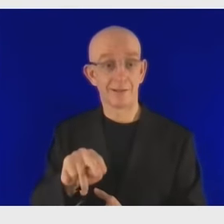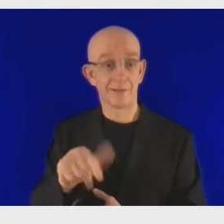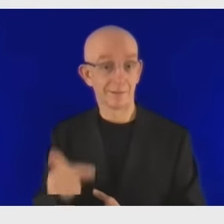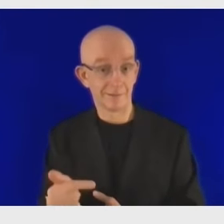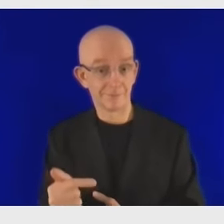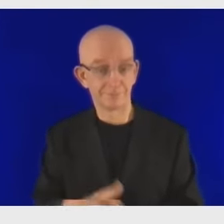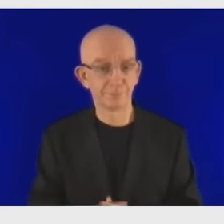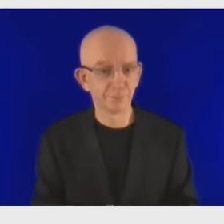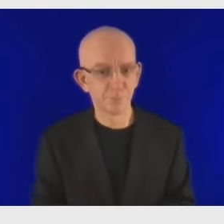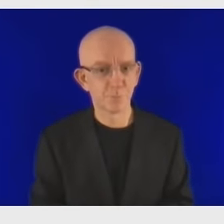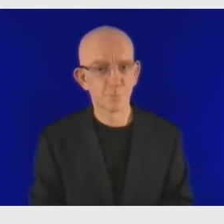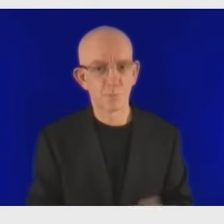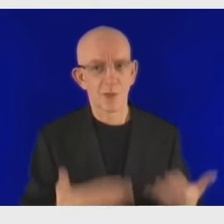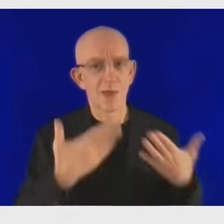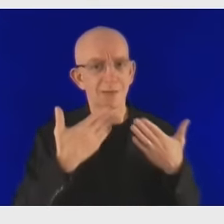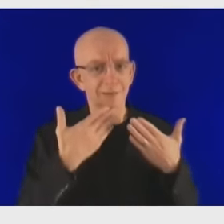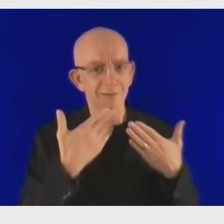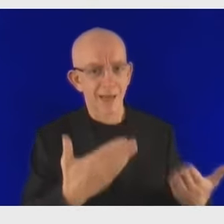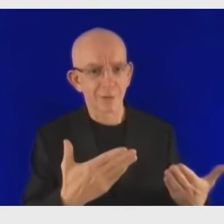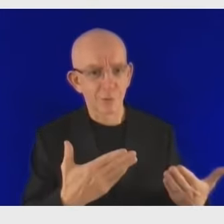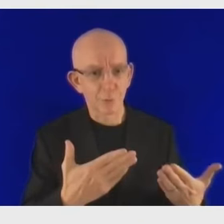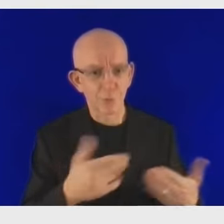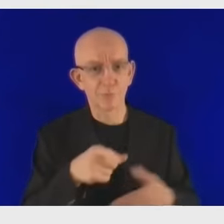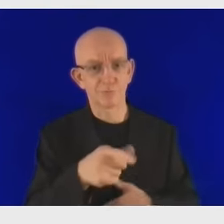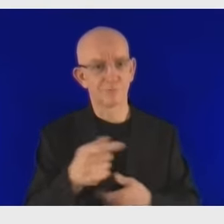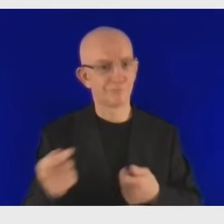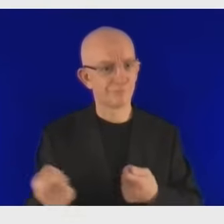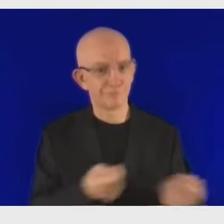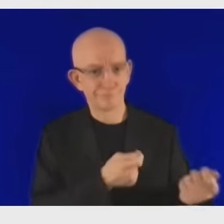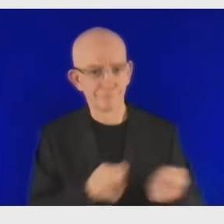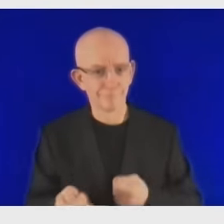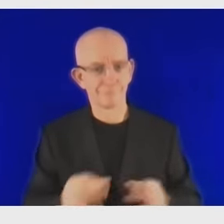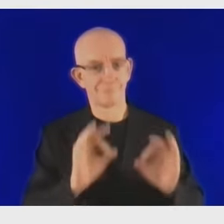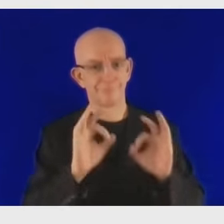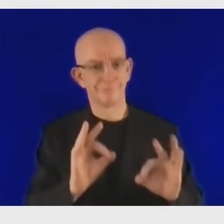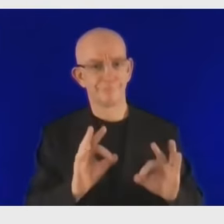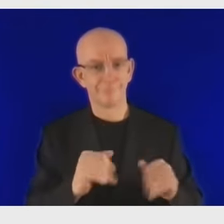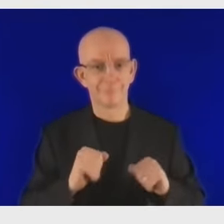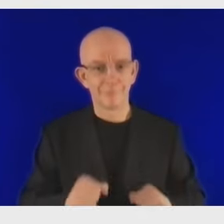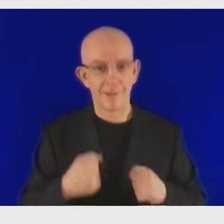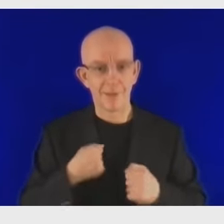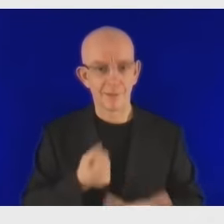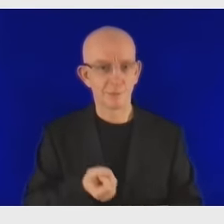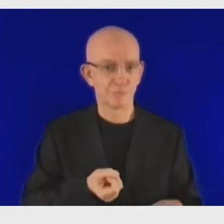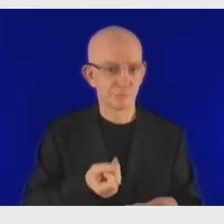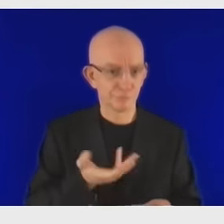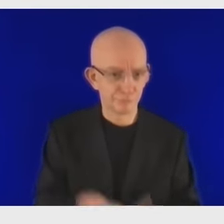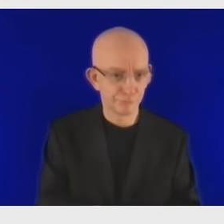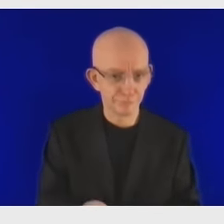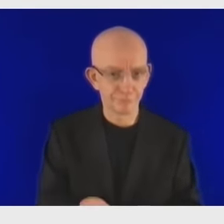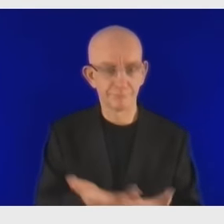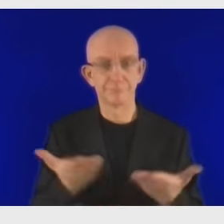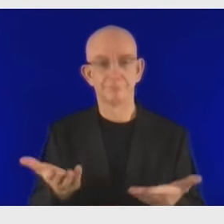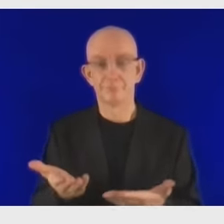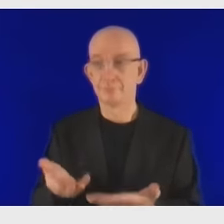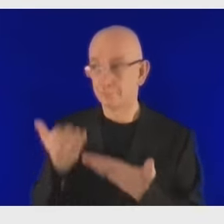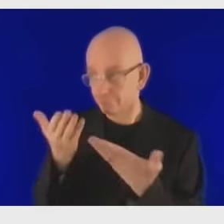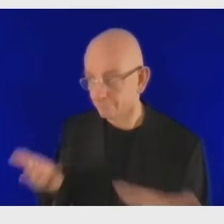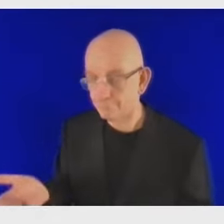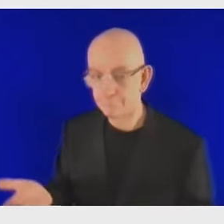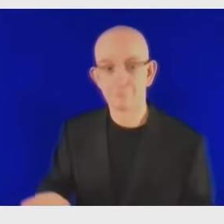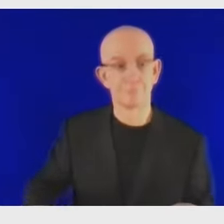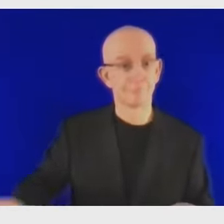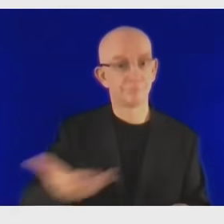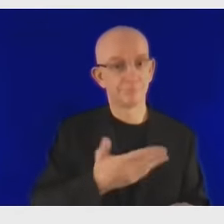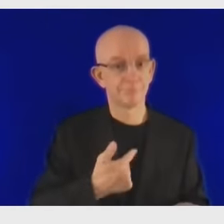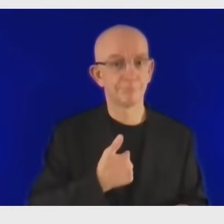Your Excellency, I join everyone in thanking you for your time and presence. To be here with us today,